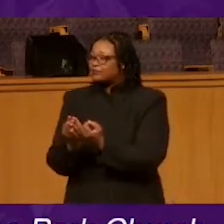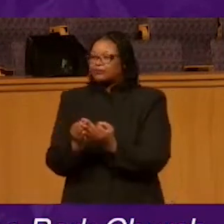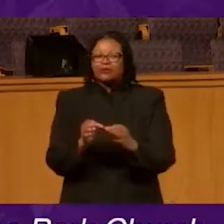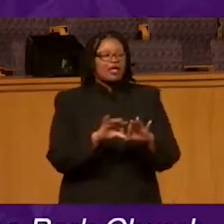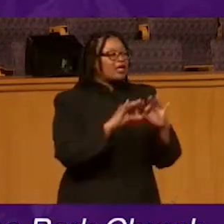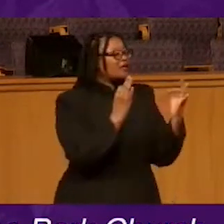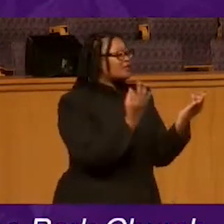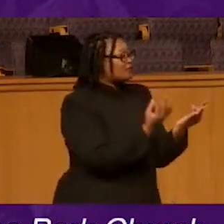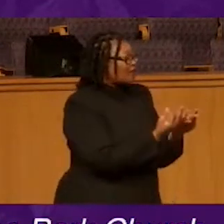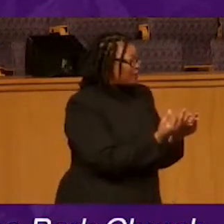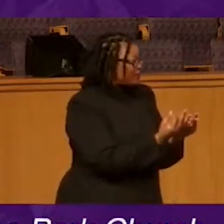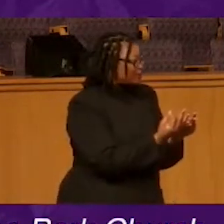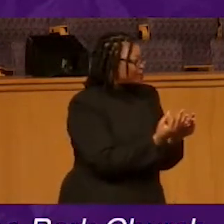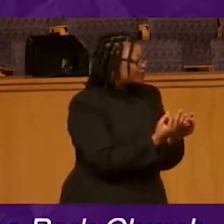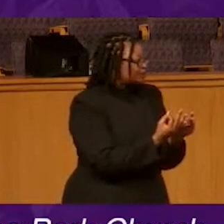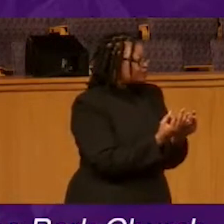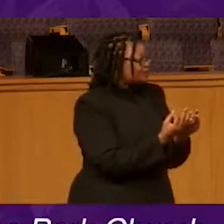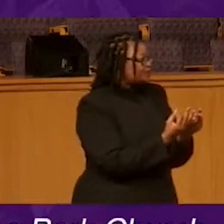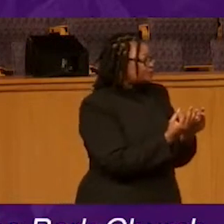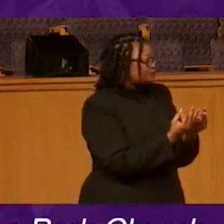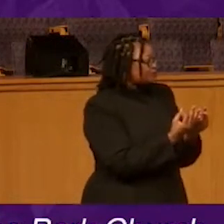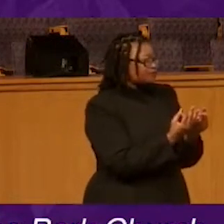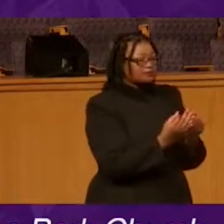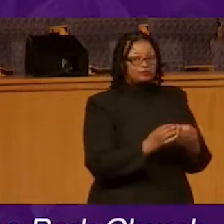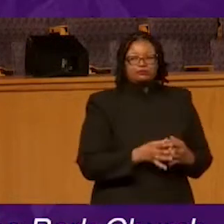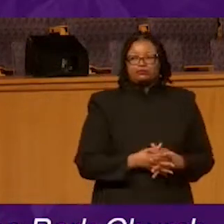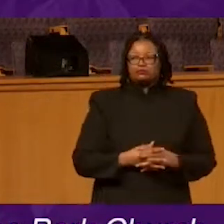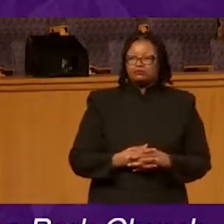family, family."